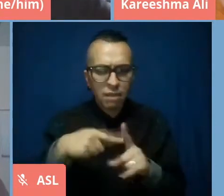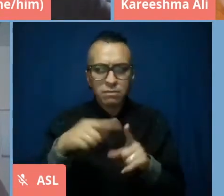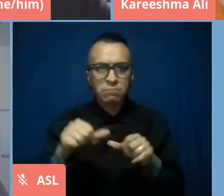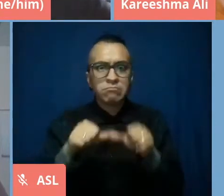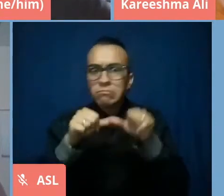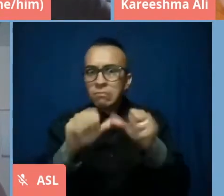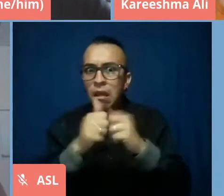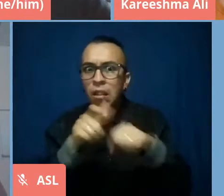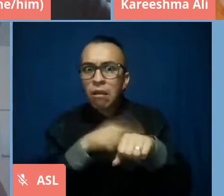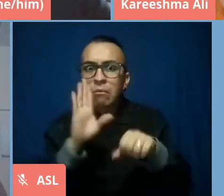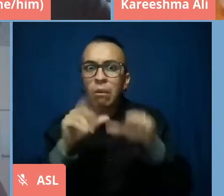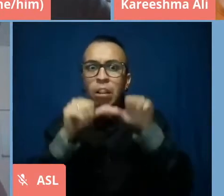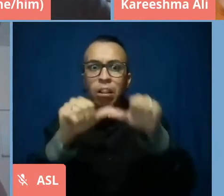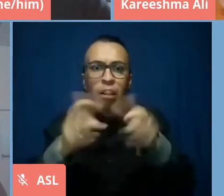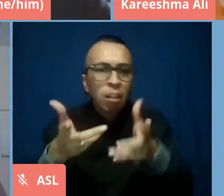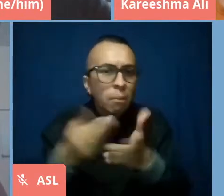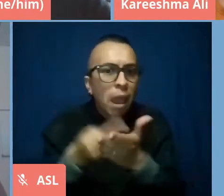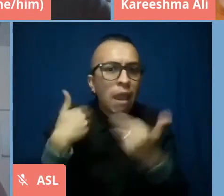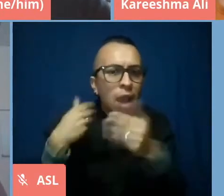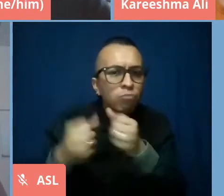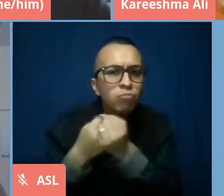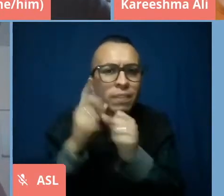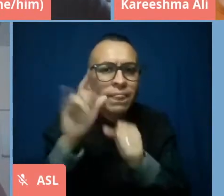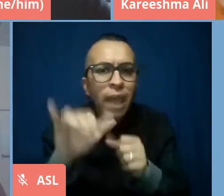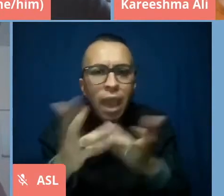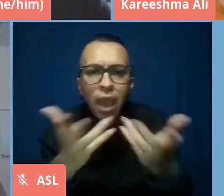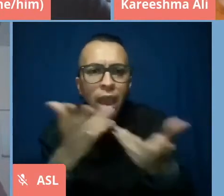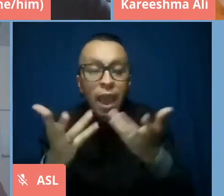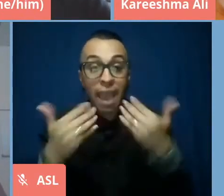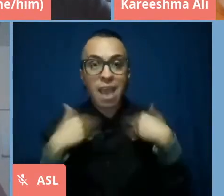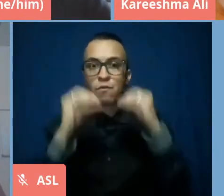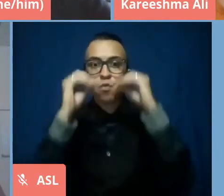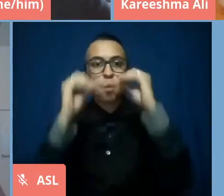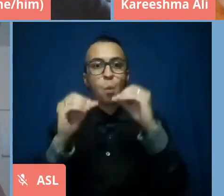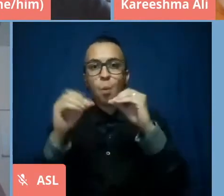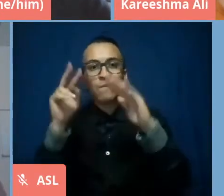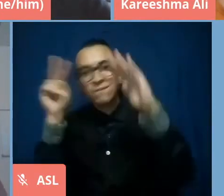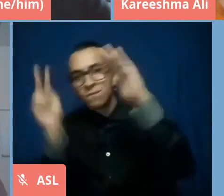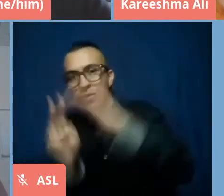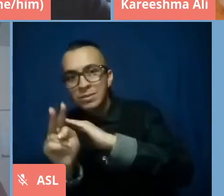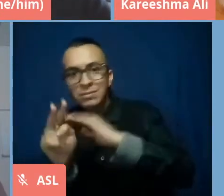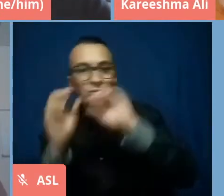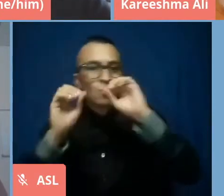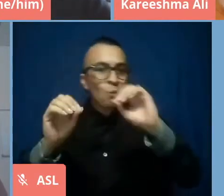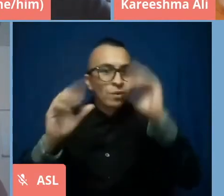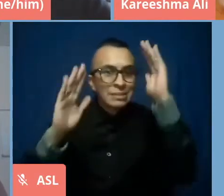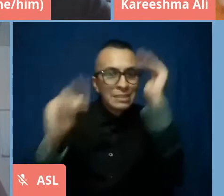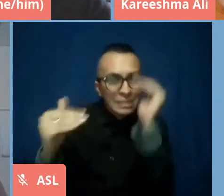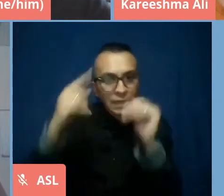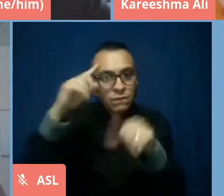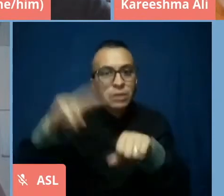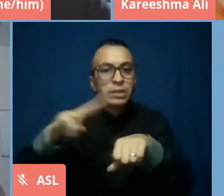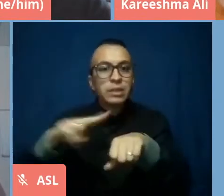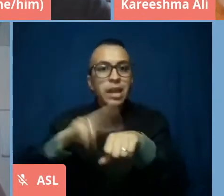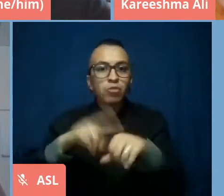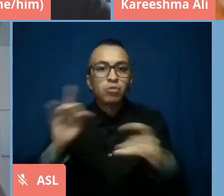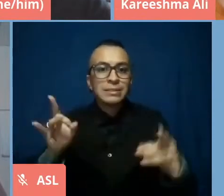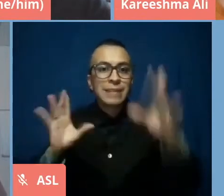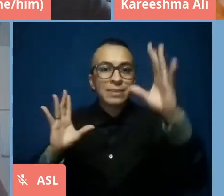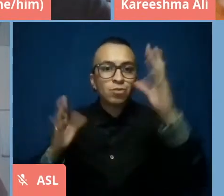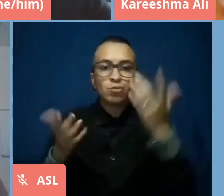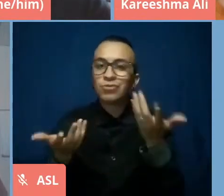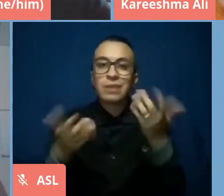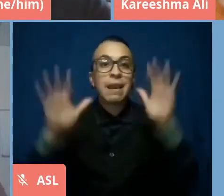and with no real foresight or anticipation of natural disasters, the